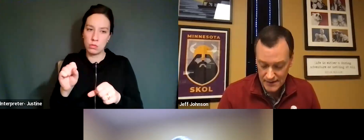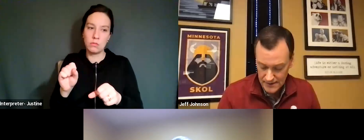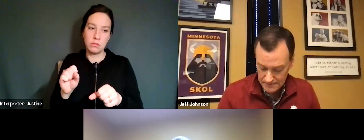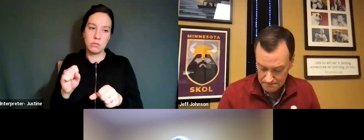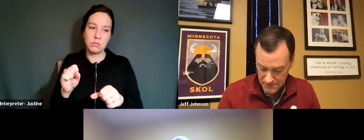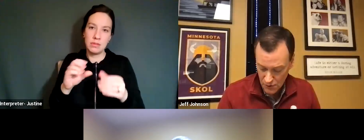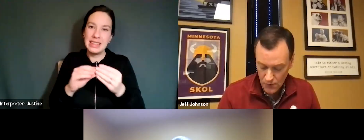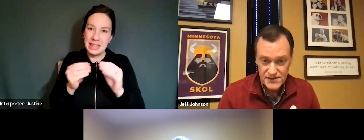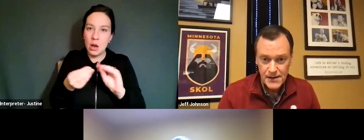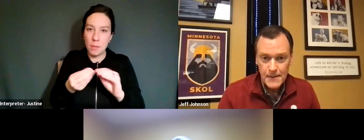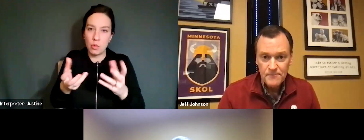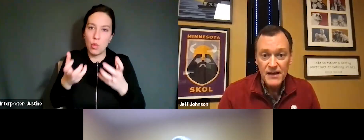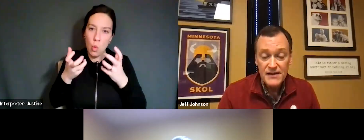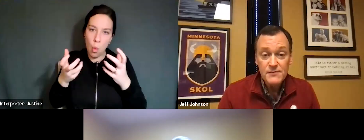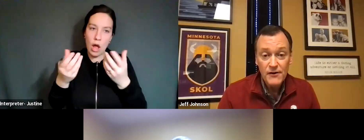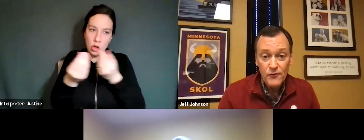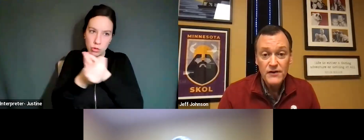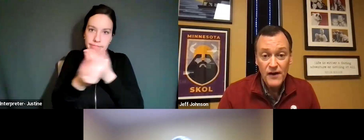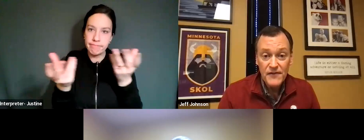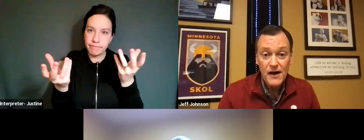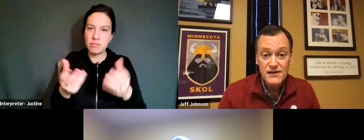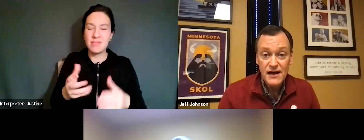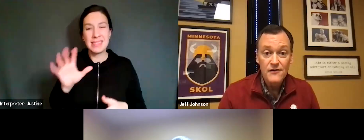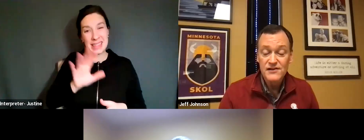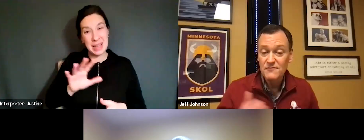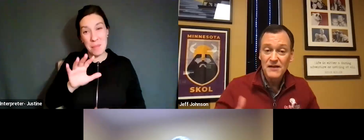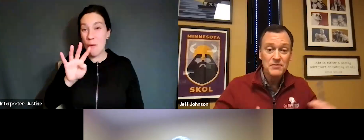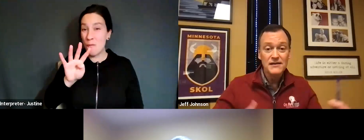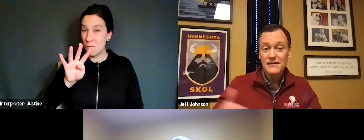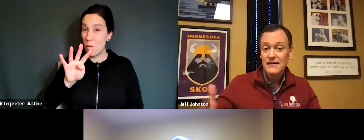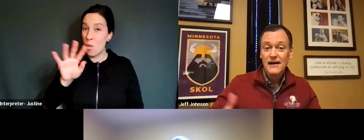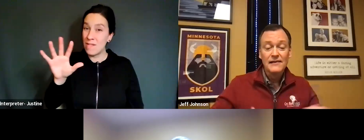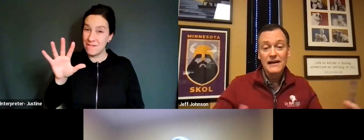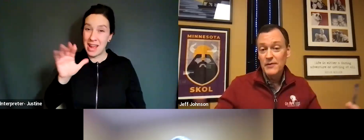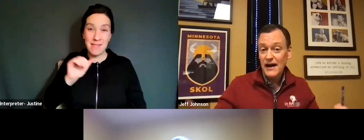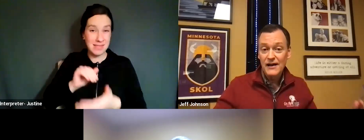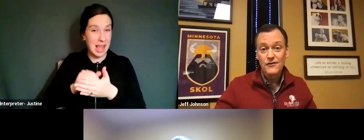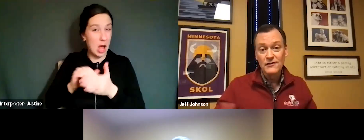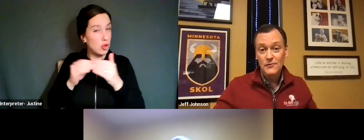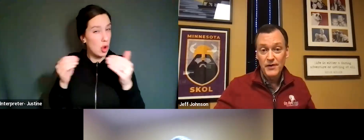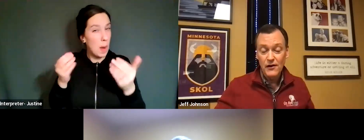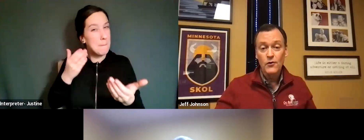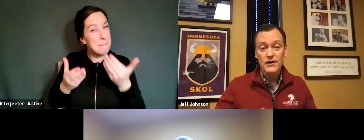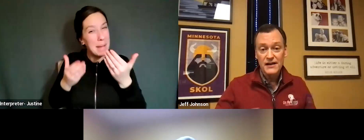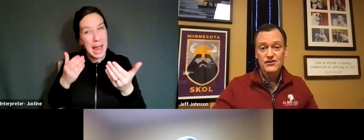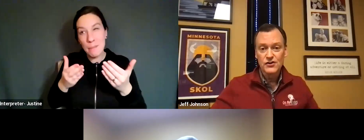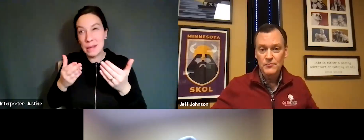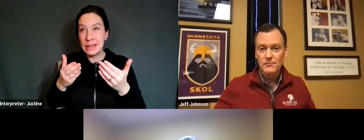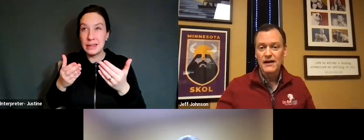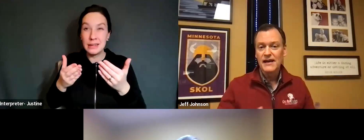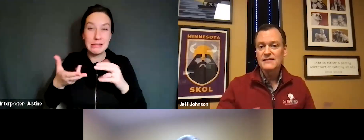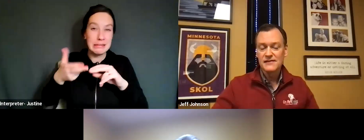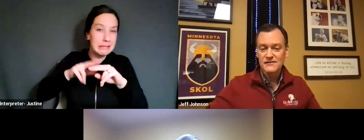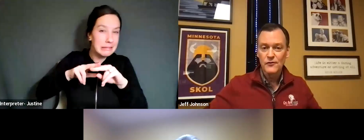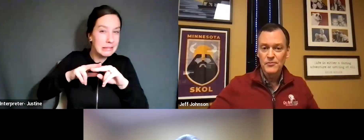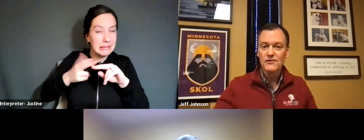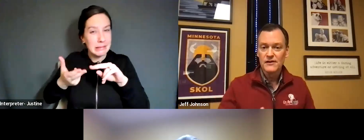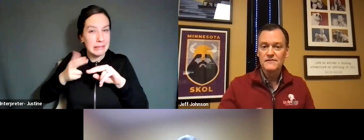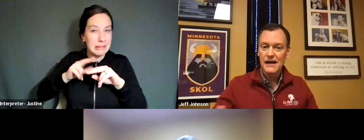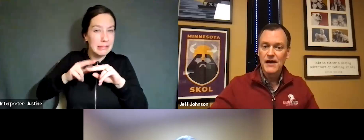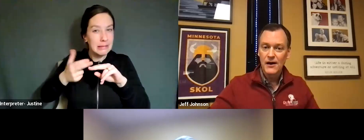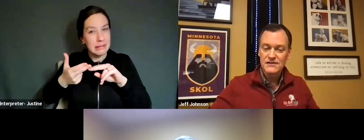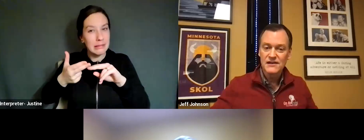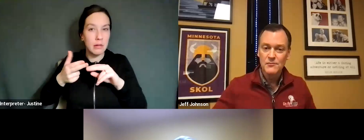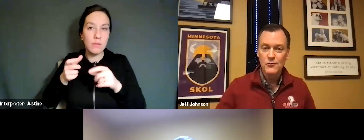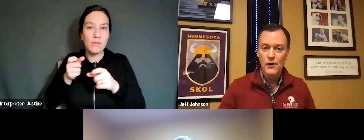accurate. So it is about $45,000. It might be a little bit higher, a little bit lower next year, but my guess is for a period